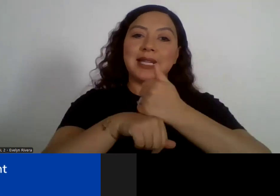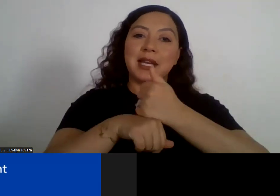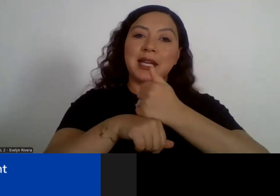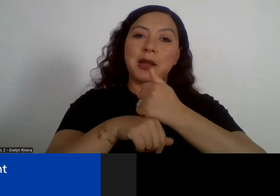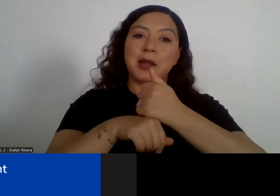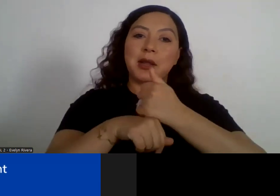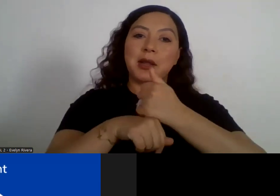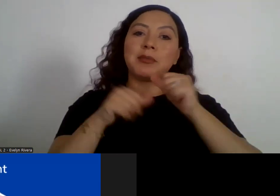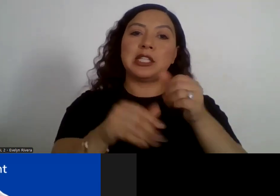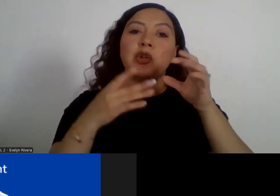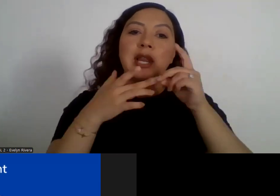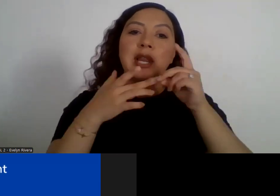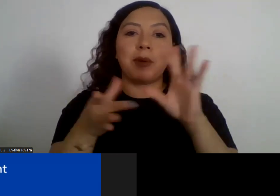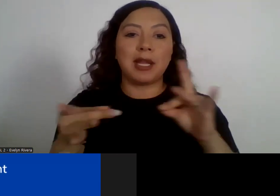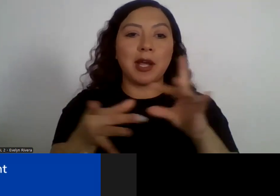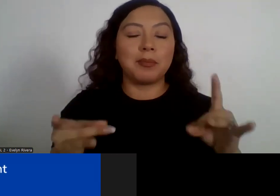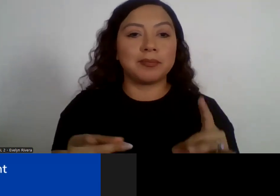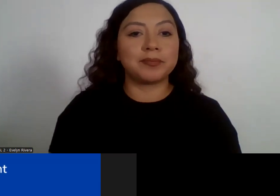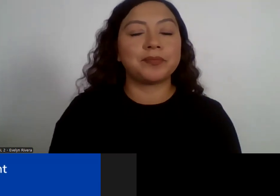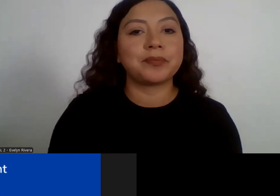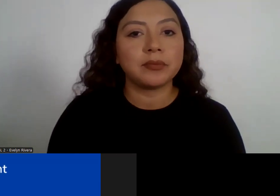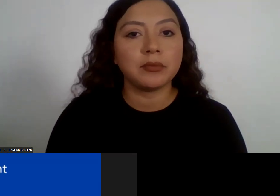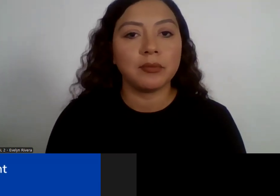Thank you, Sarah. We could put up the slide, Rosie.